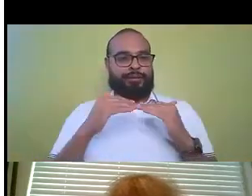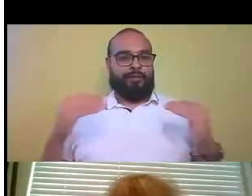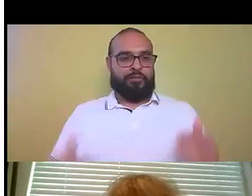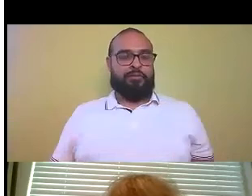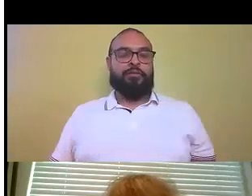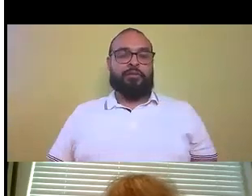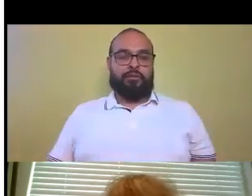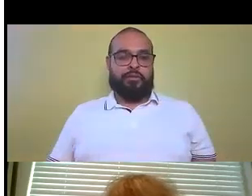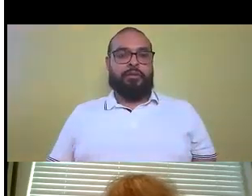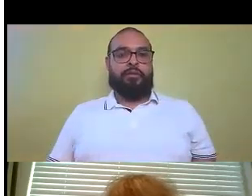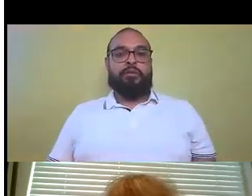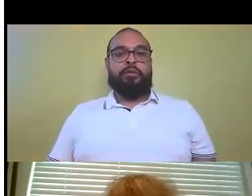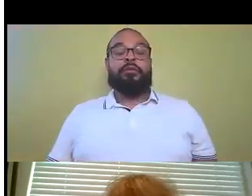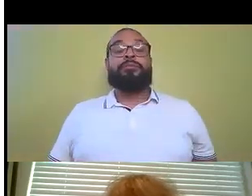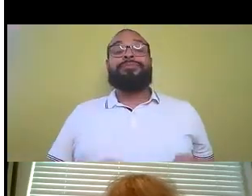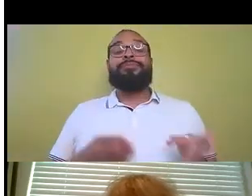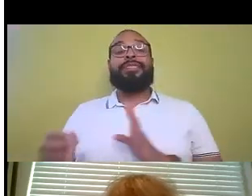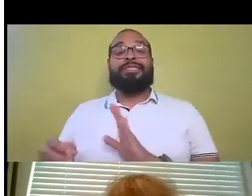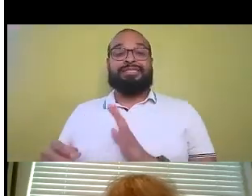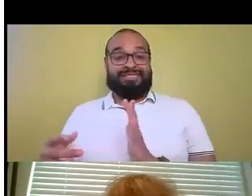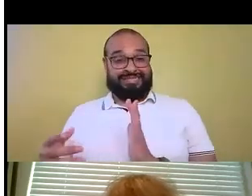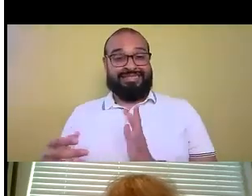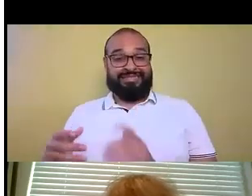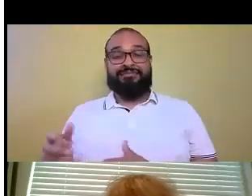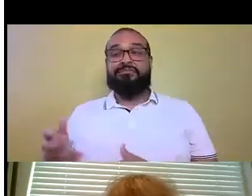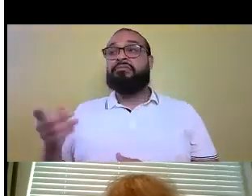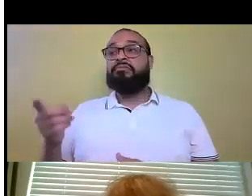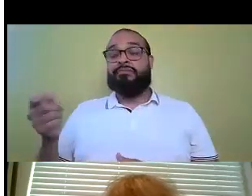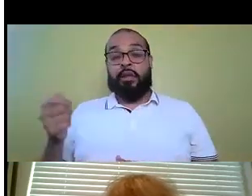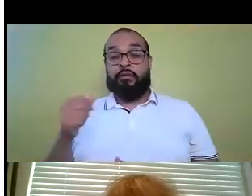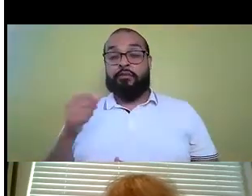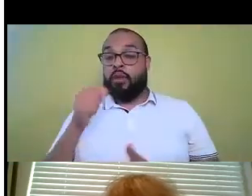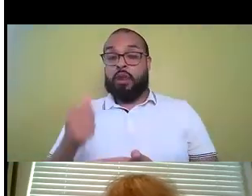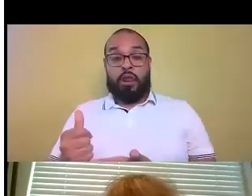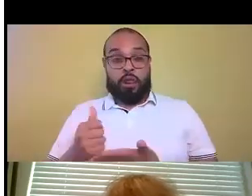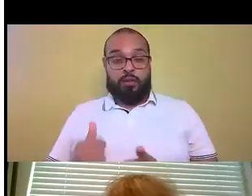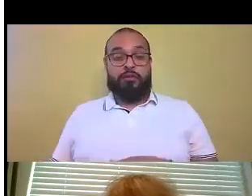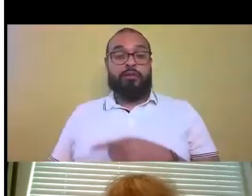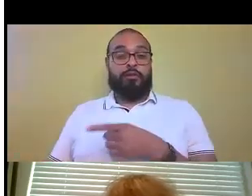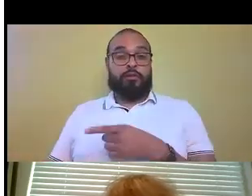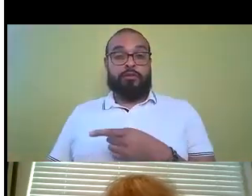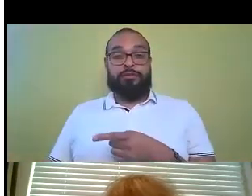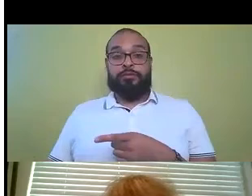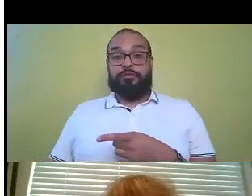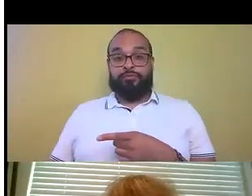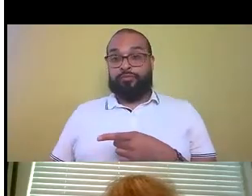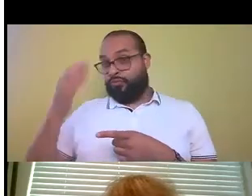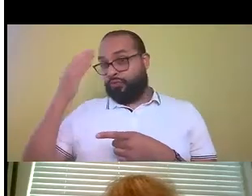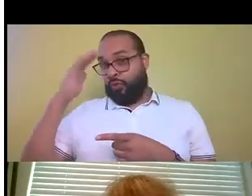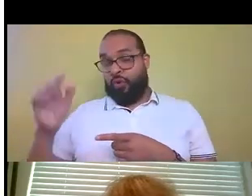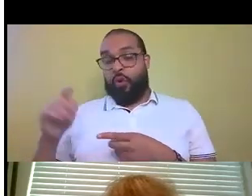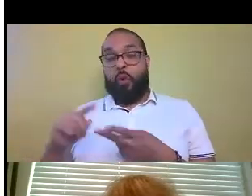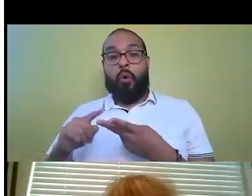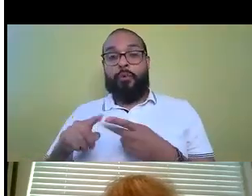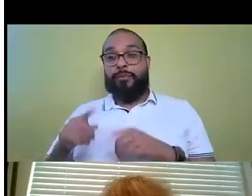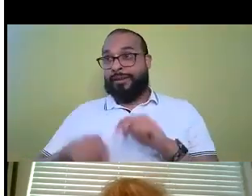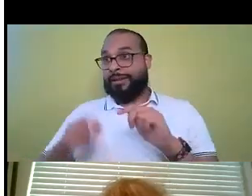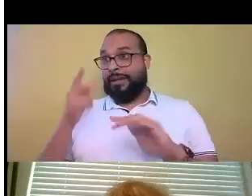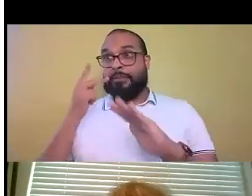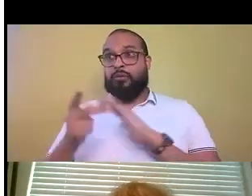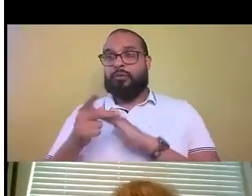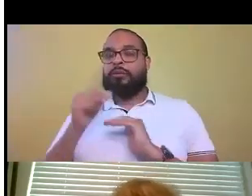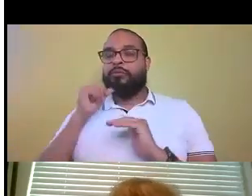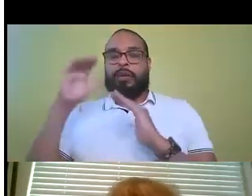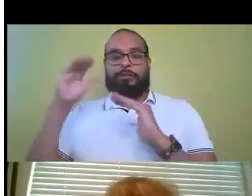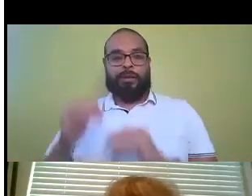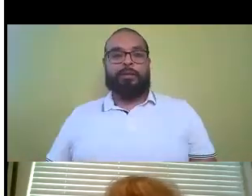Things that challenge the arousal state, challenge self-regulation, are things that are unfamiliar, unpredictable,